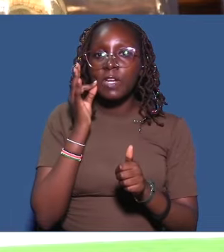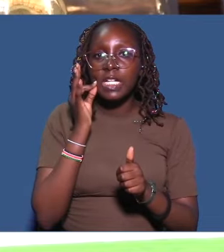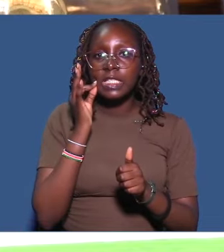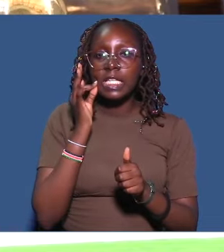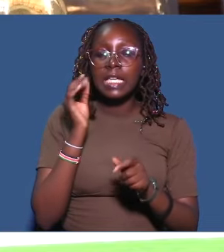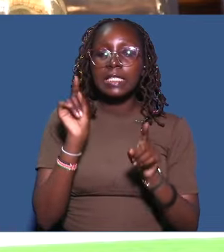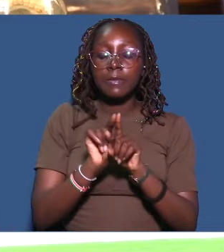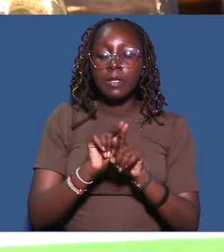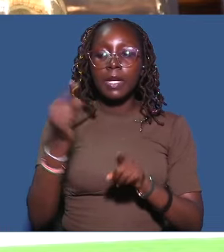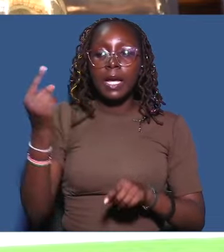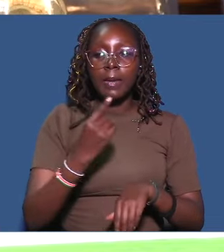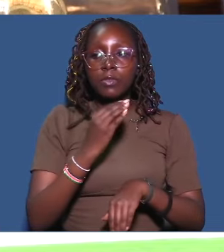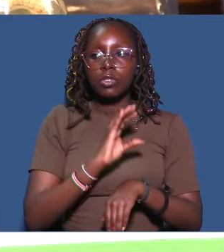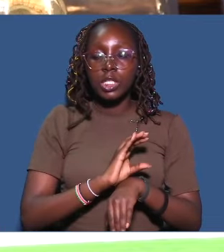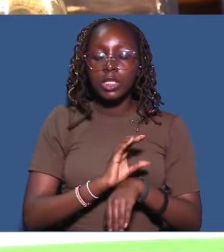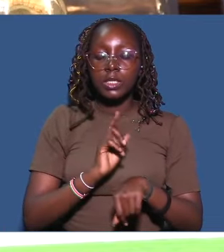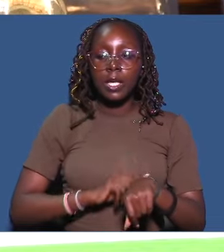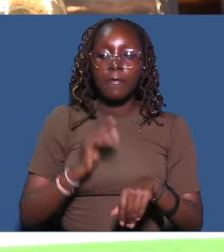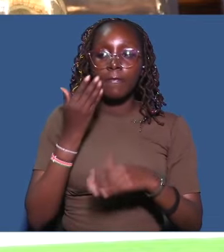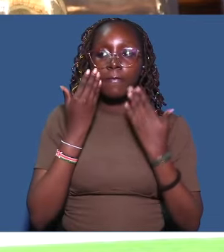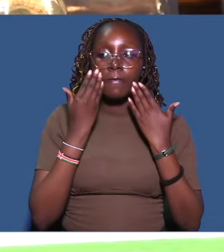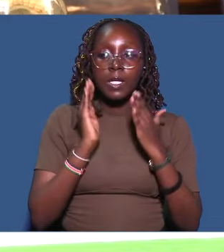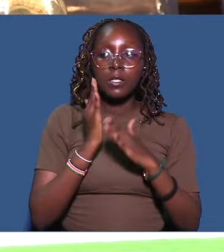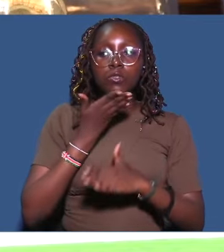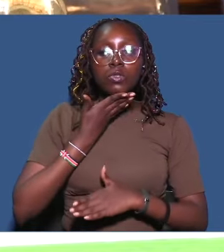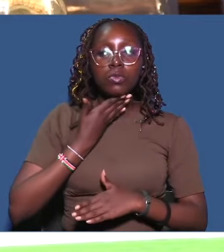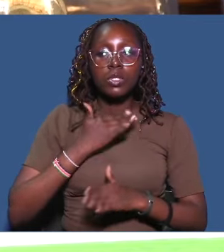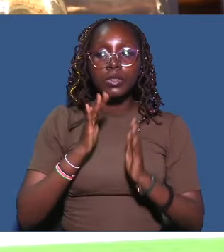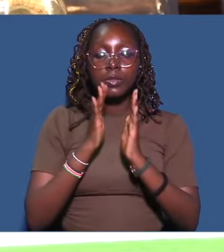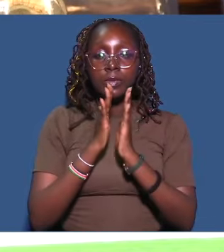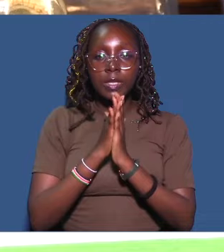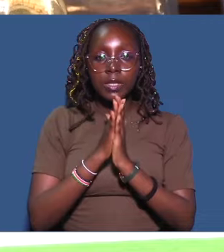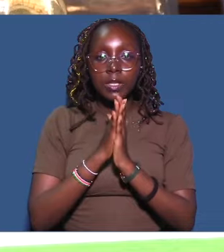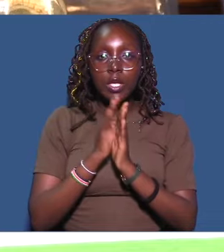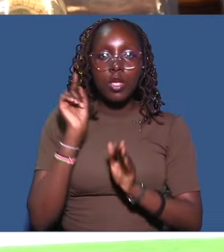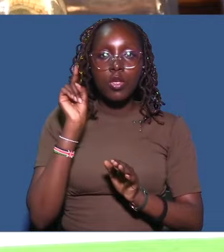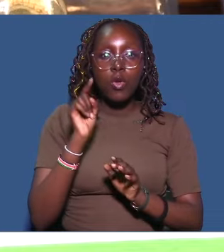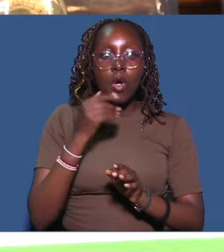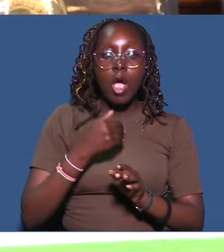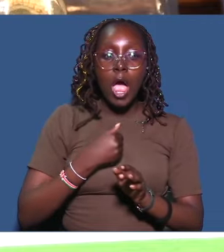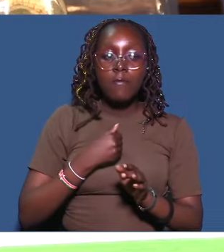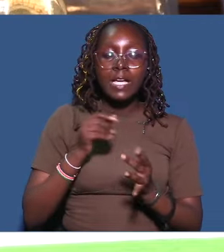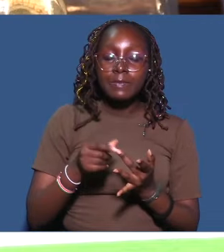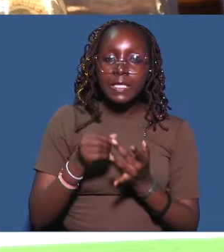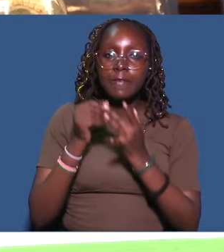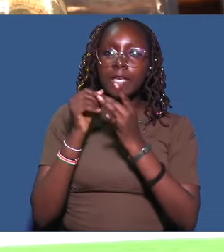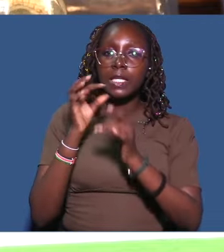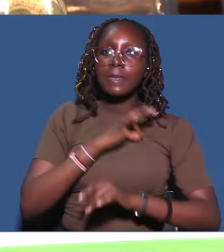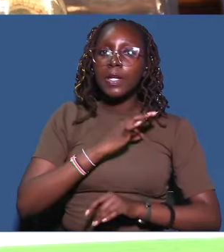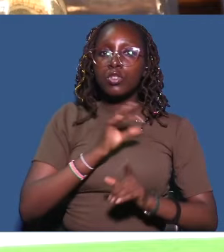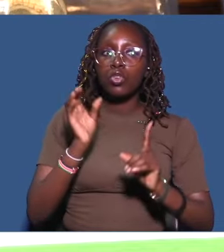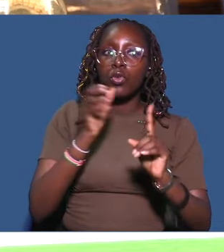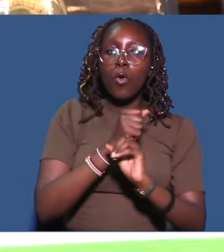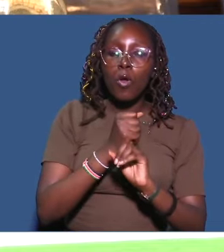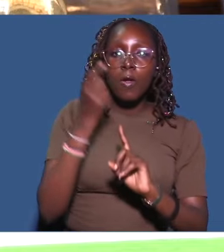Father coming to church. As I finish, I want to pray that you'll set a specific spiritual goal for